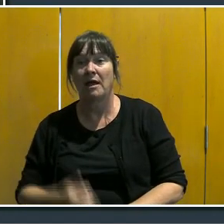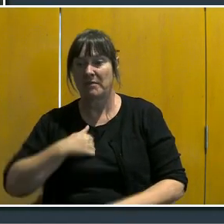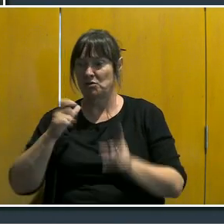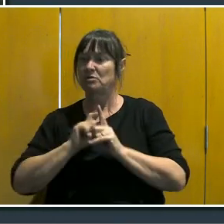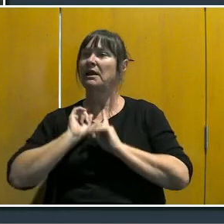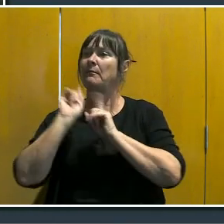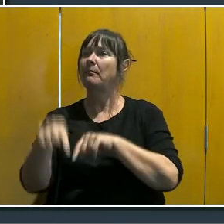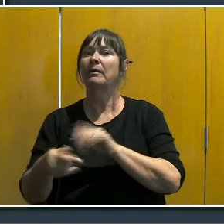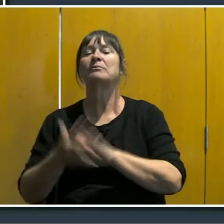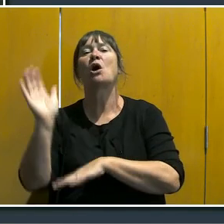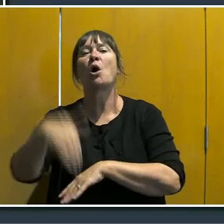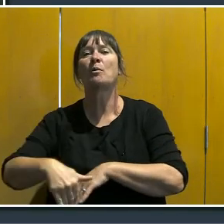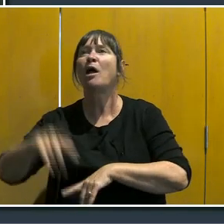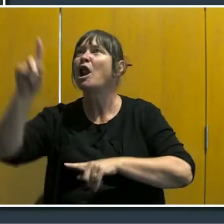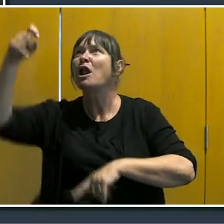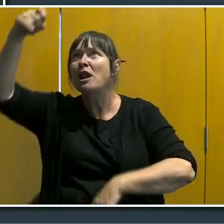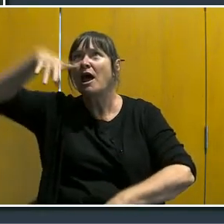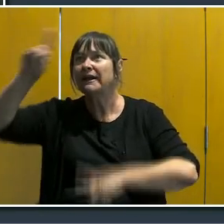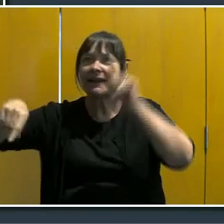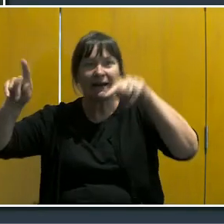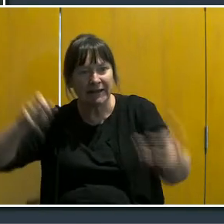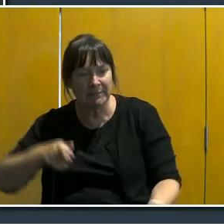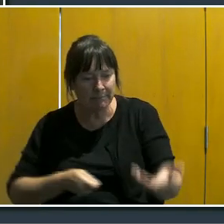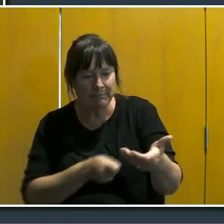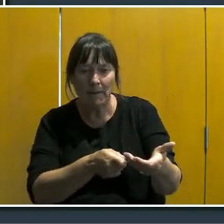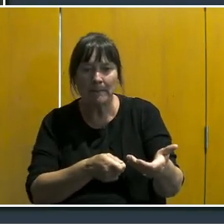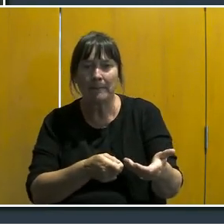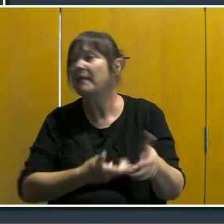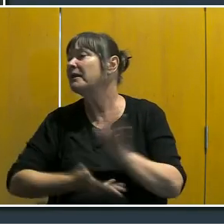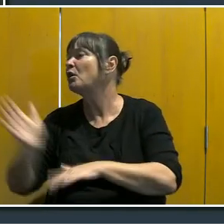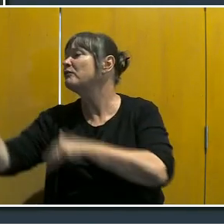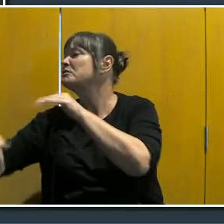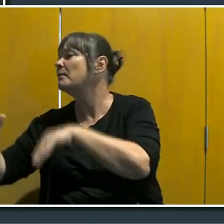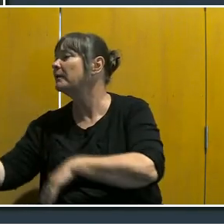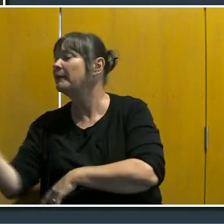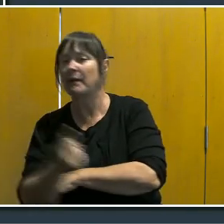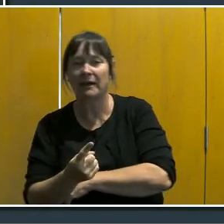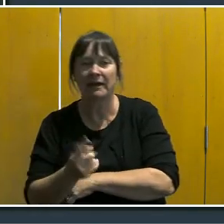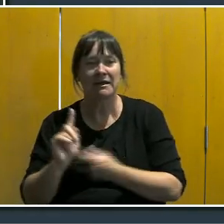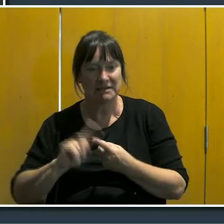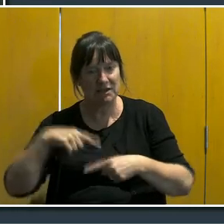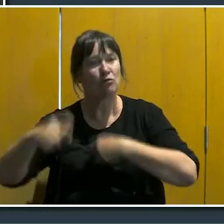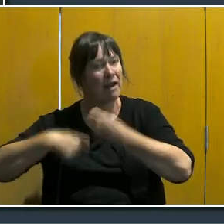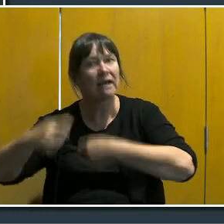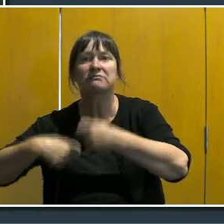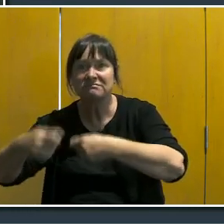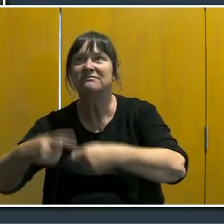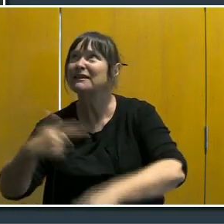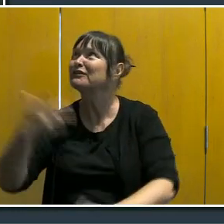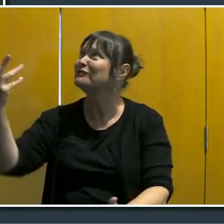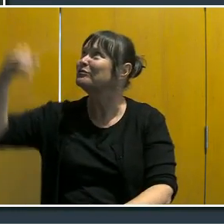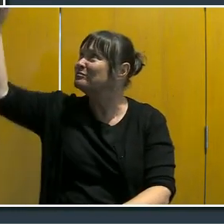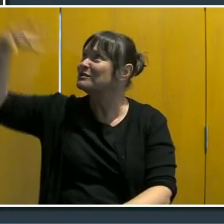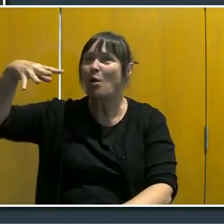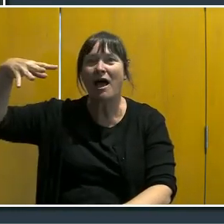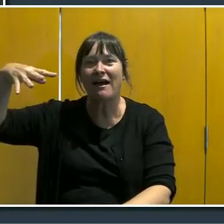turn all the lights on, turn everything, charge your device, and I'll duck off to Ocean Spa for a swim. And when I come back, it's still running good as gold, and we've got plenty